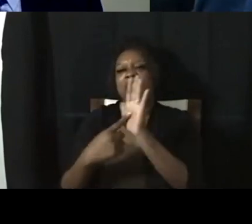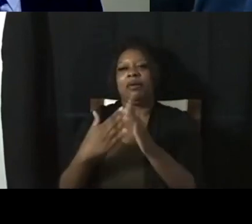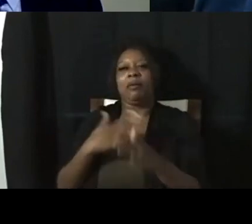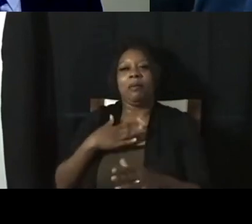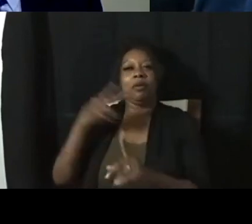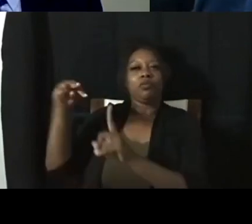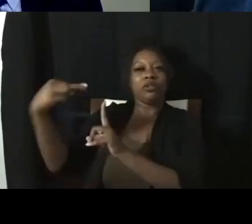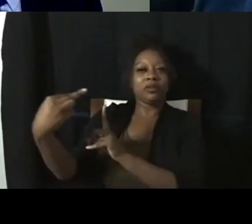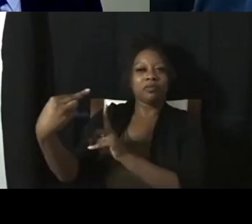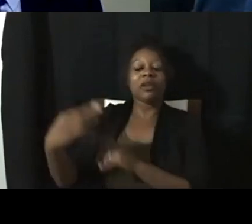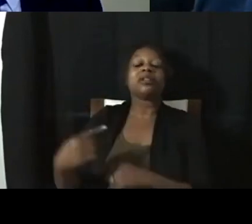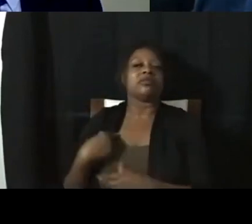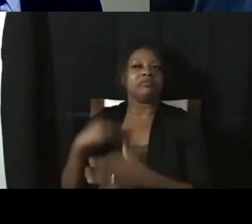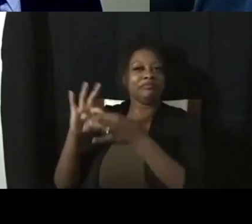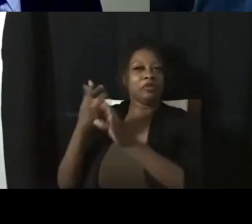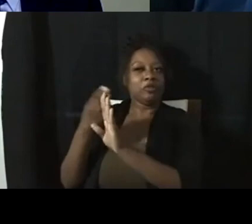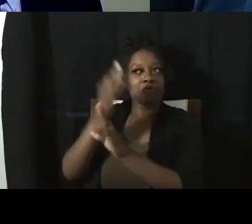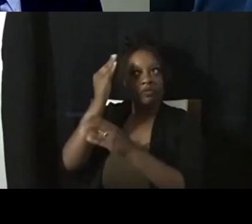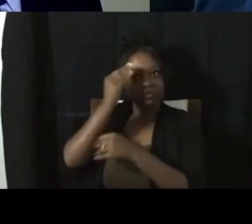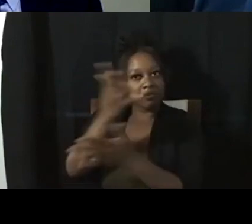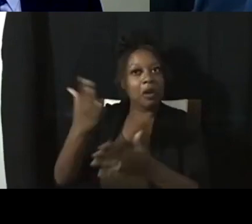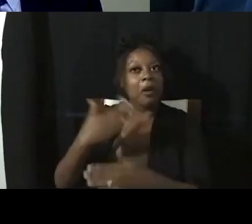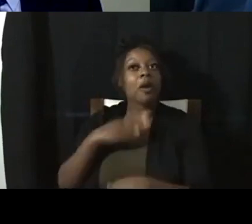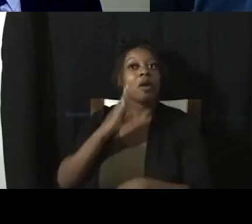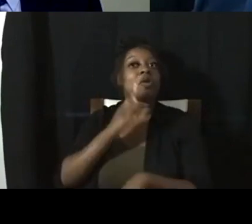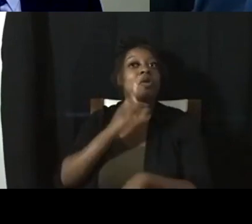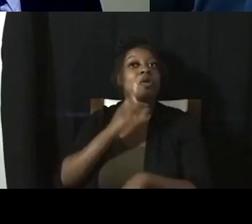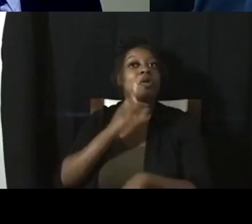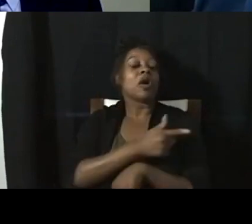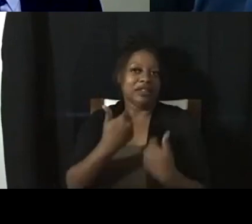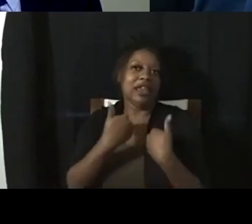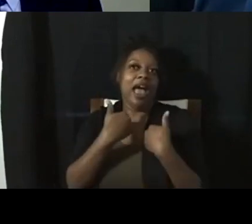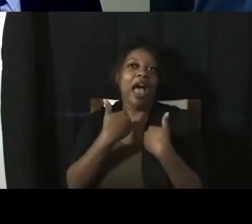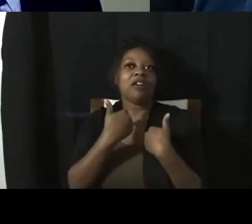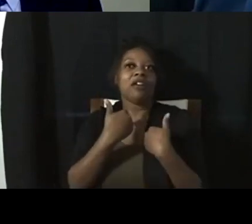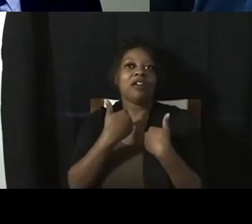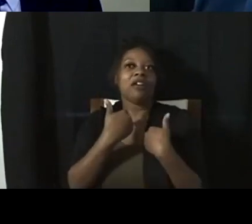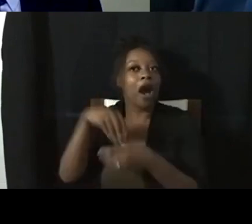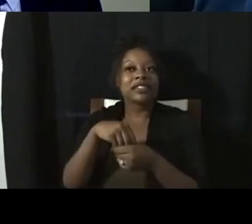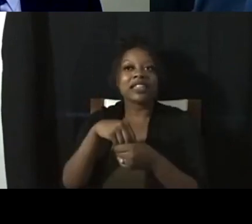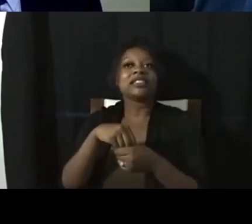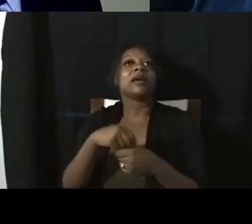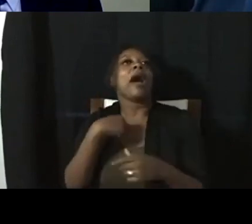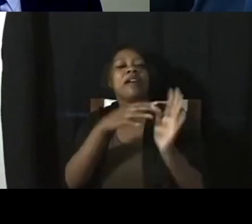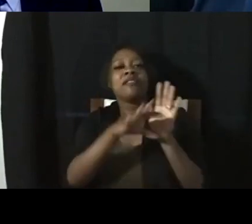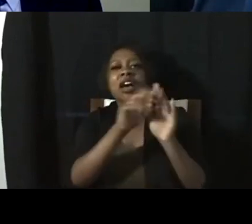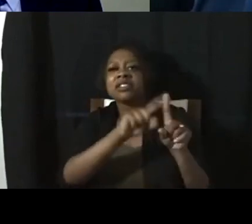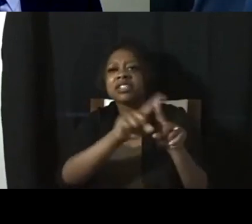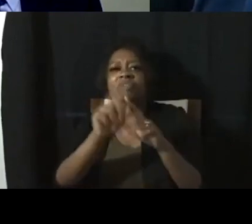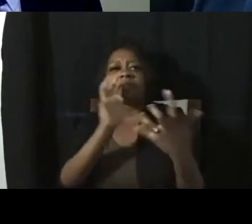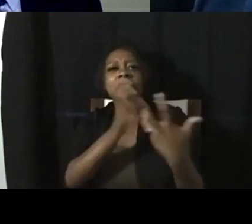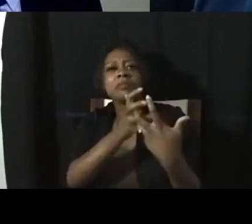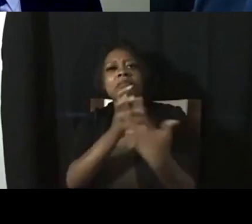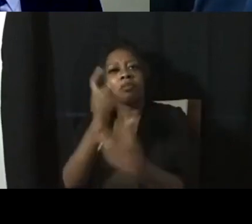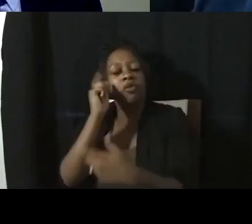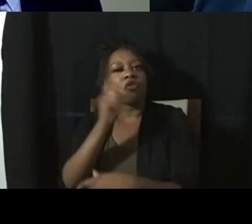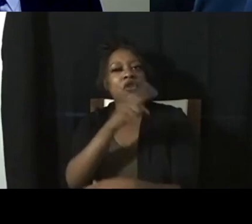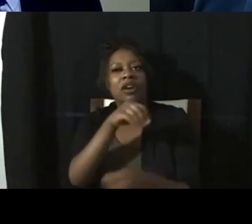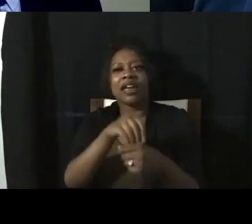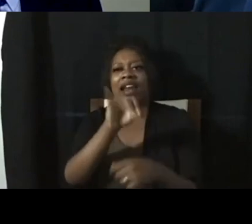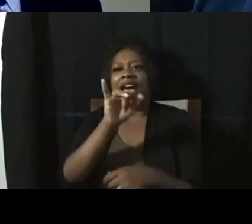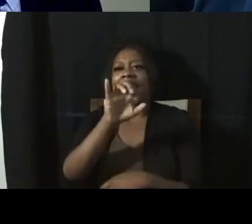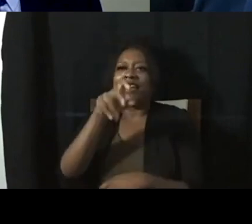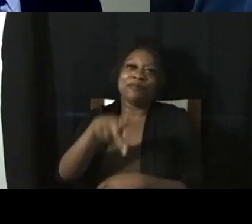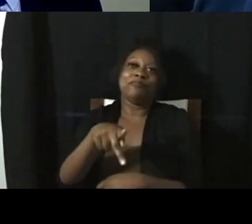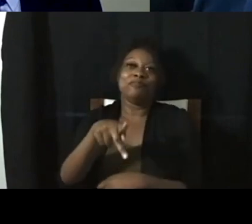that my daughter has profound autism. I have fought for accommodations for her in her IEP for a decade. And I